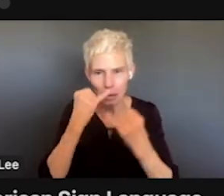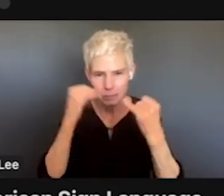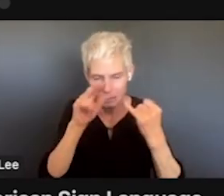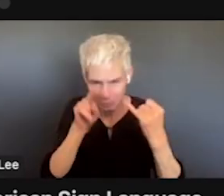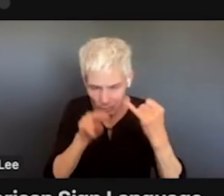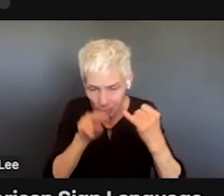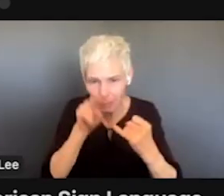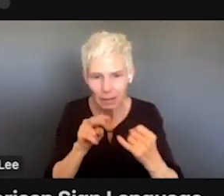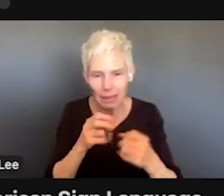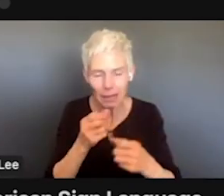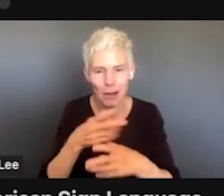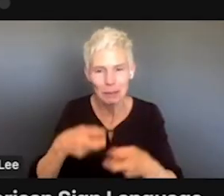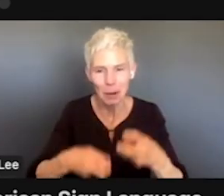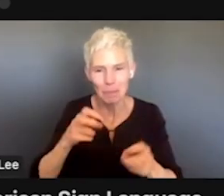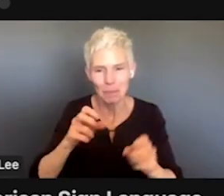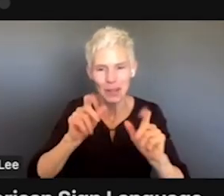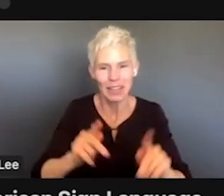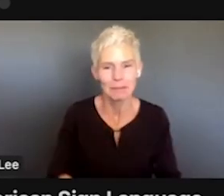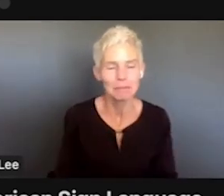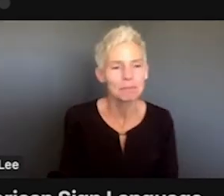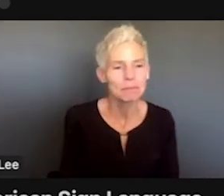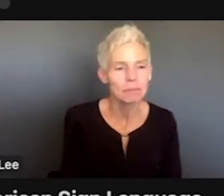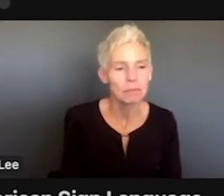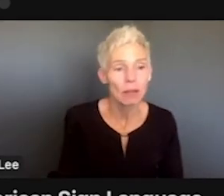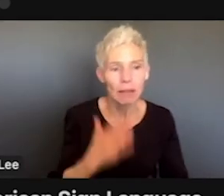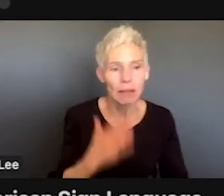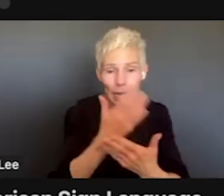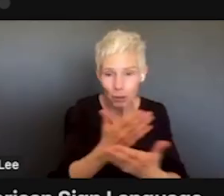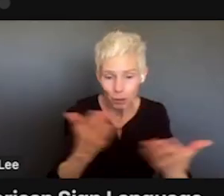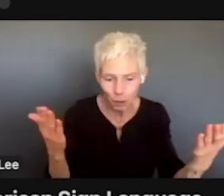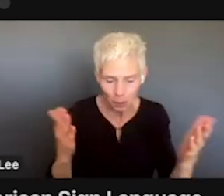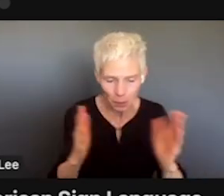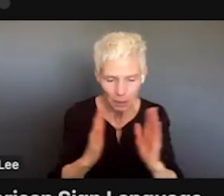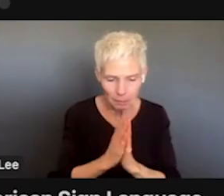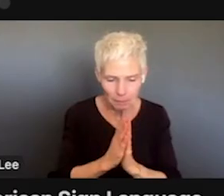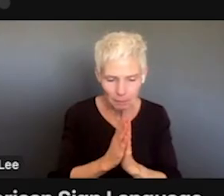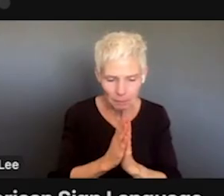all right. Thank you, everybody. Thank you so much for watching.